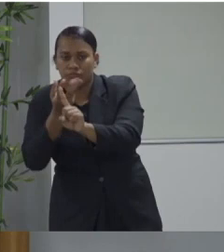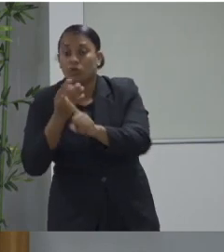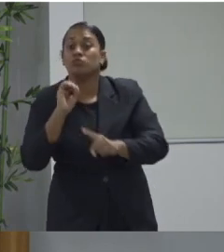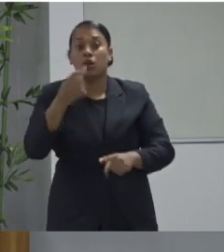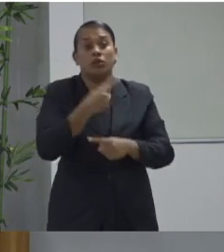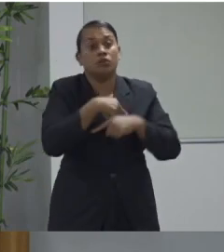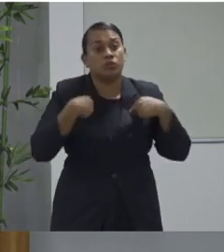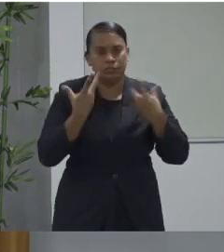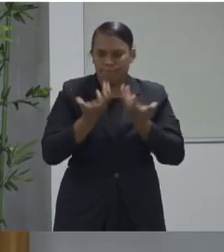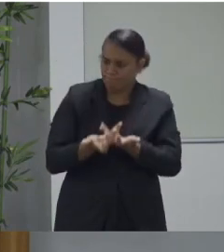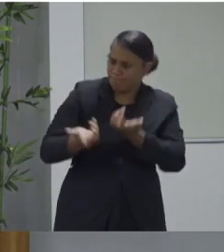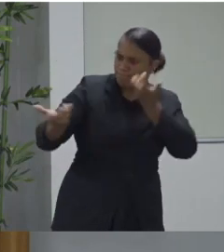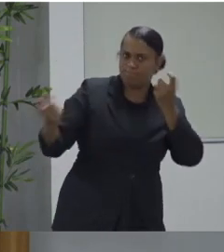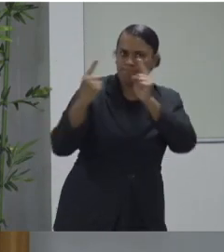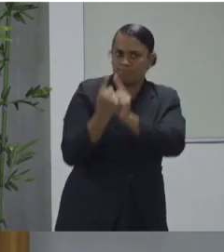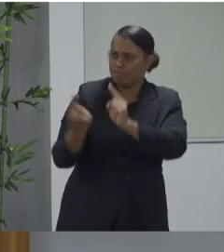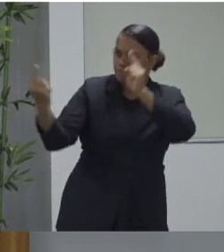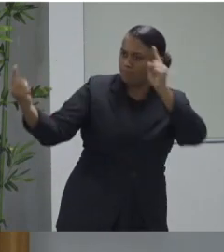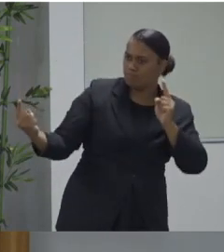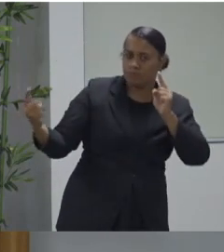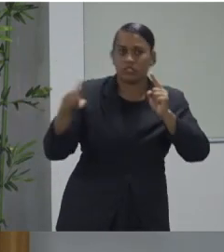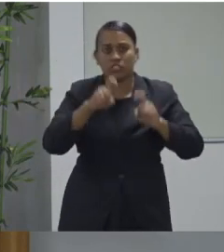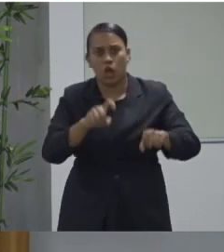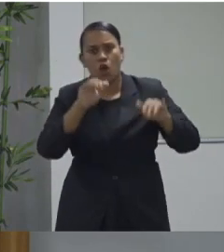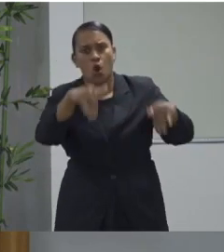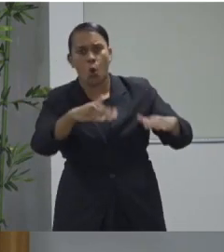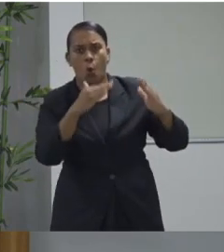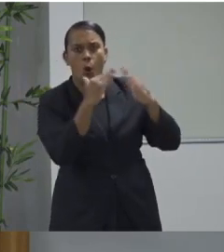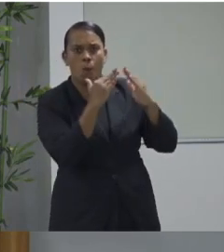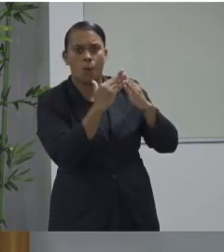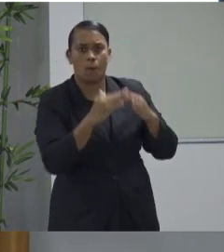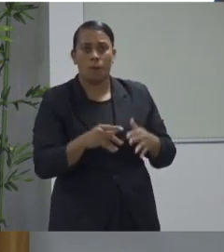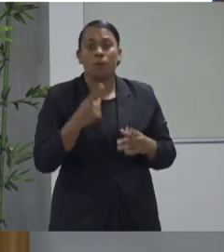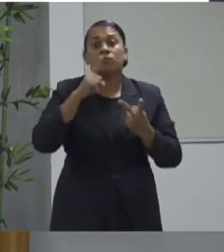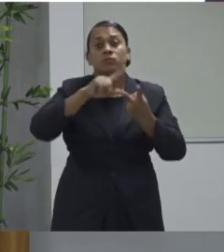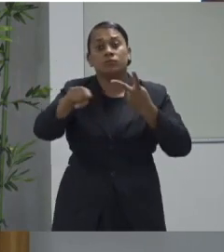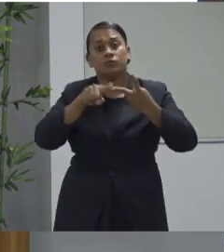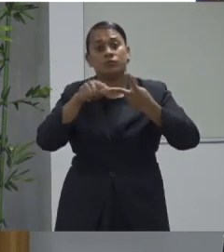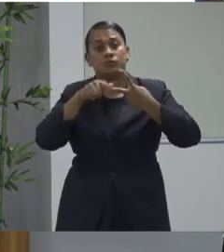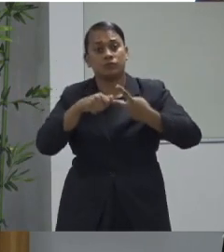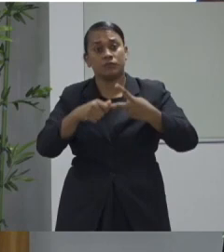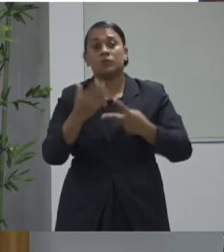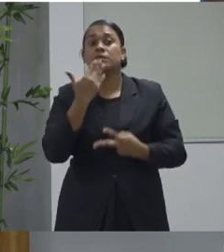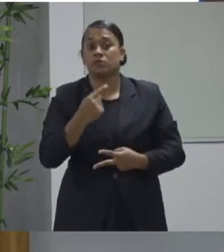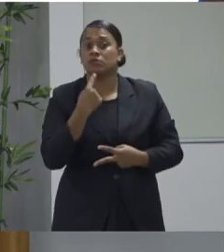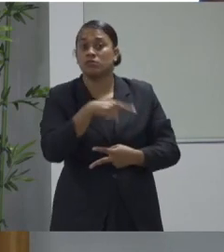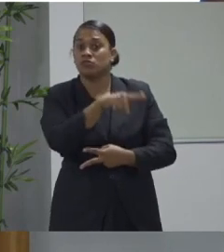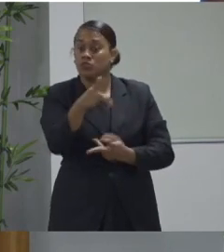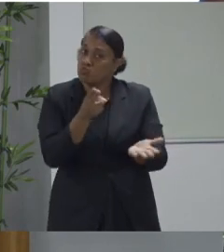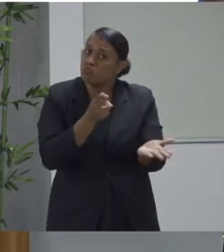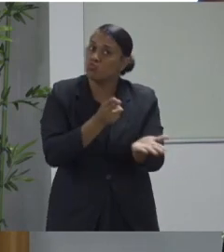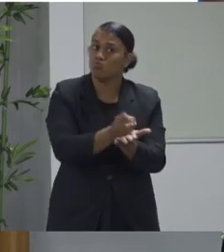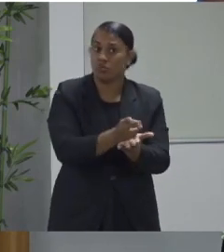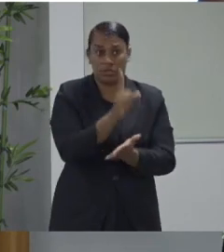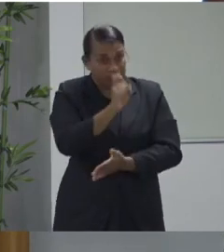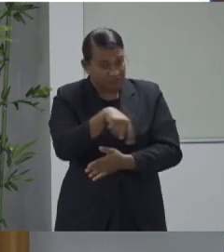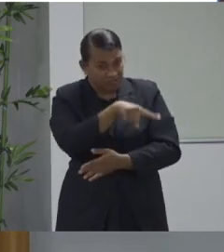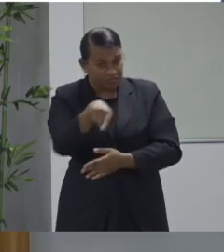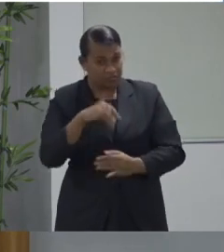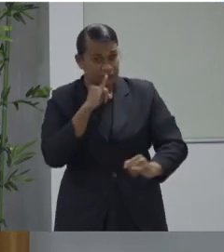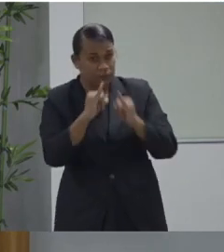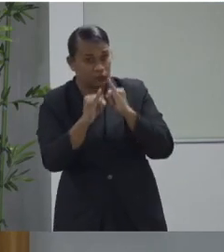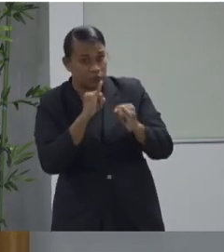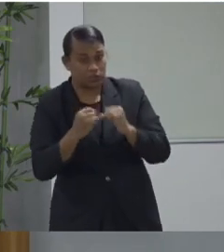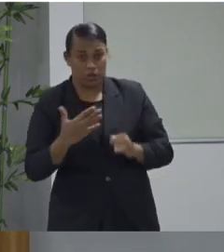we must stay at home. The second important message is please tell the truth. If you are interviewed by a